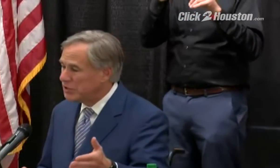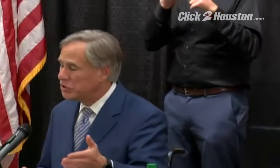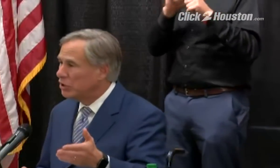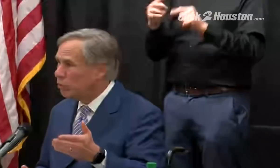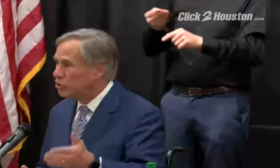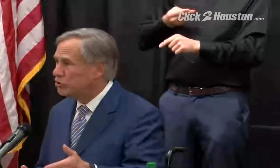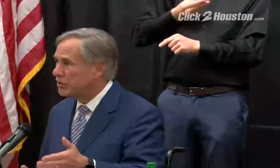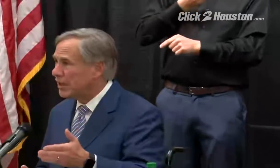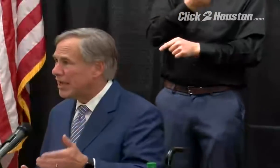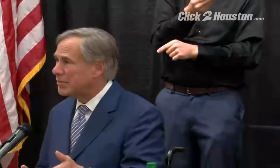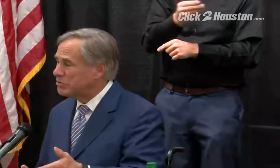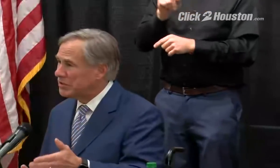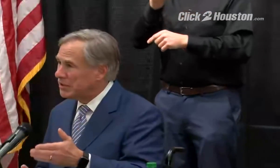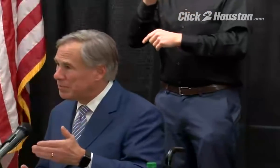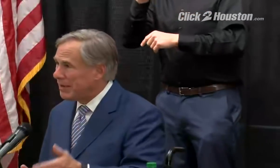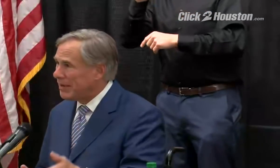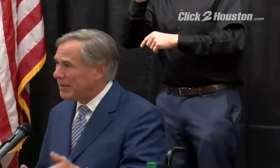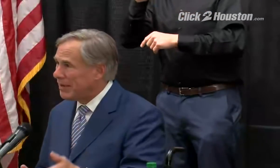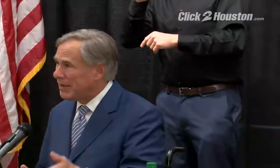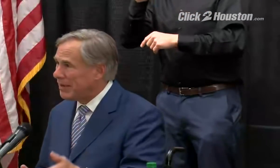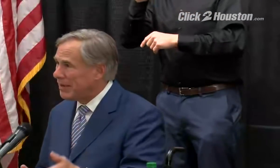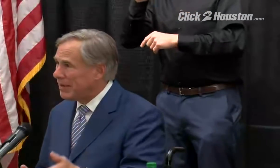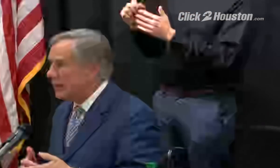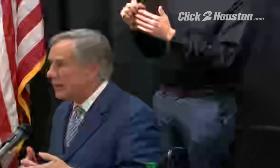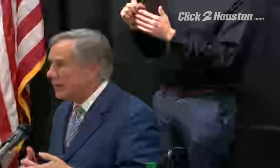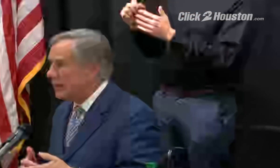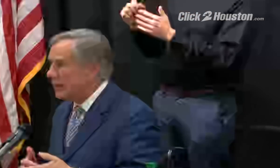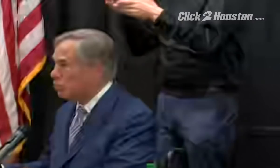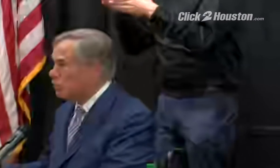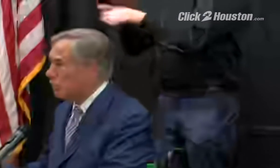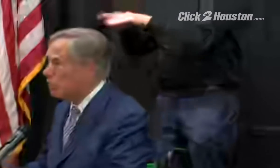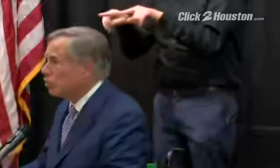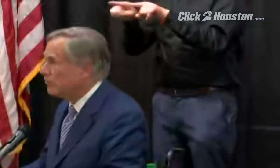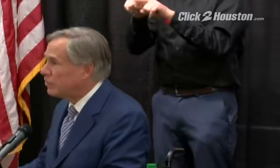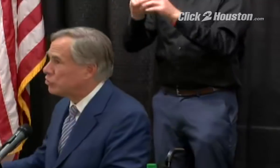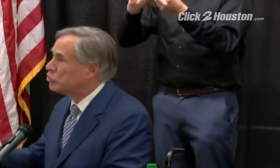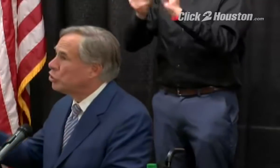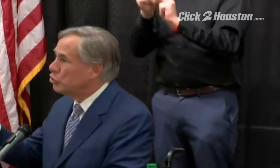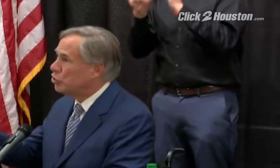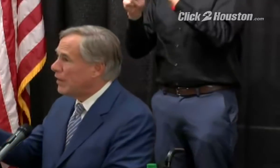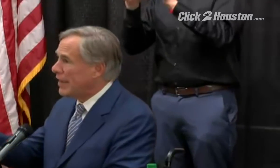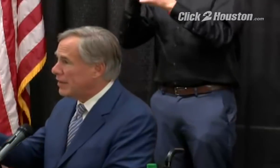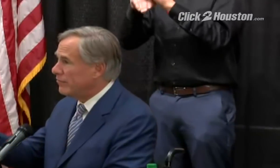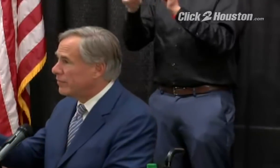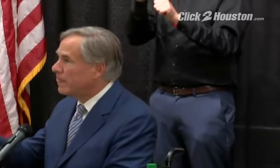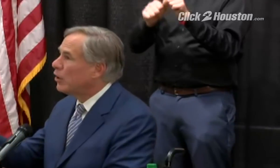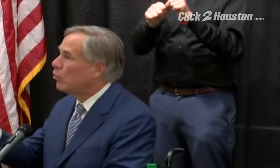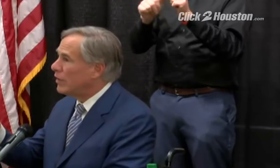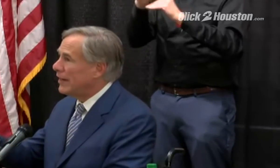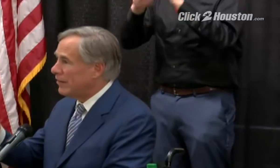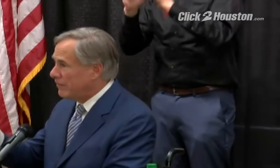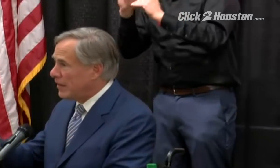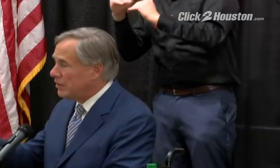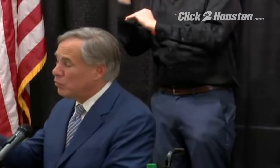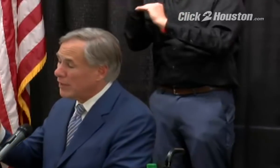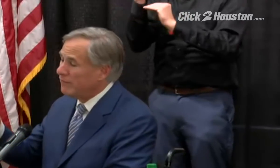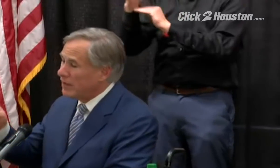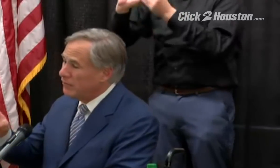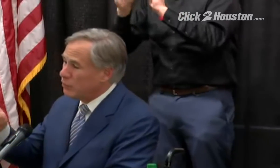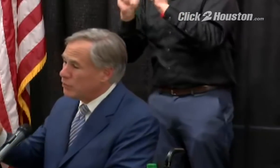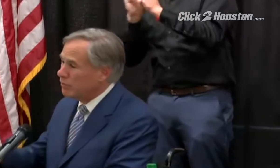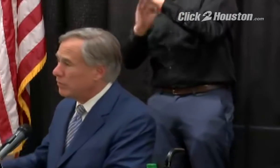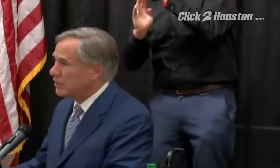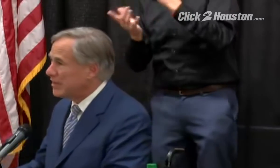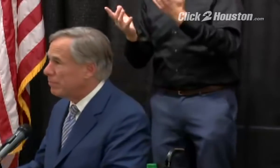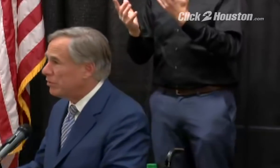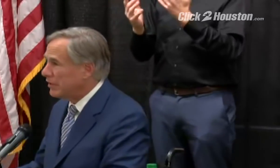such as reducing occupancy capacity, and other tools that local officials do have. What I have found, and what I found,